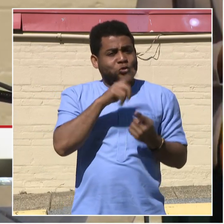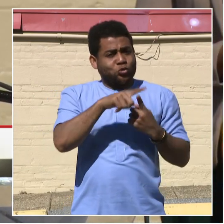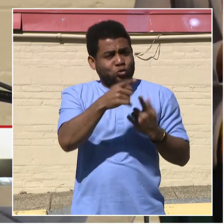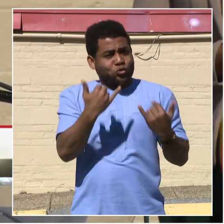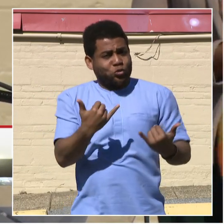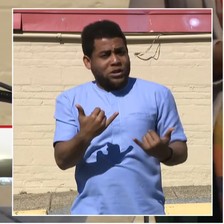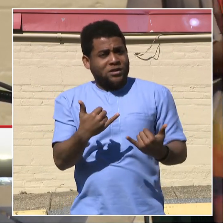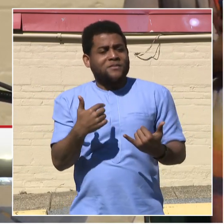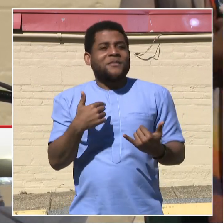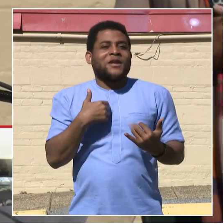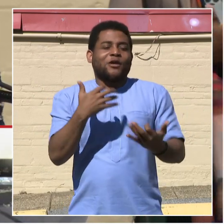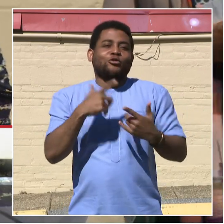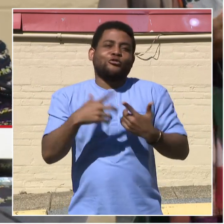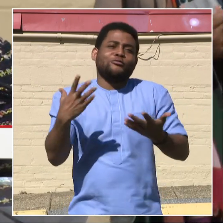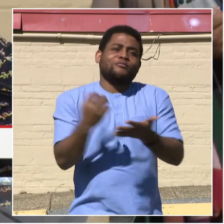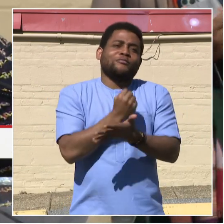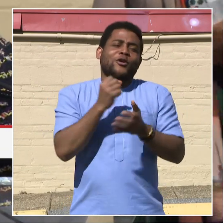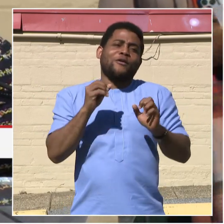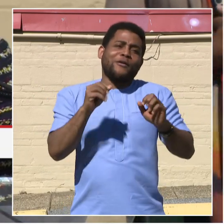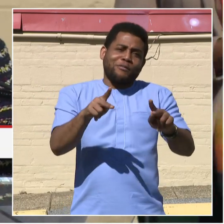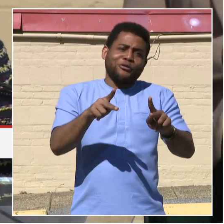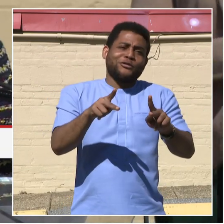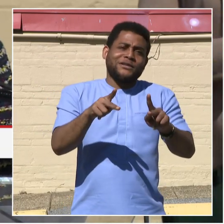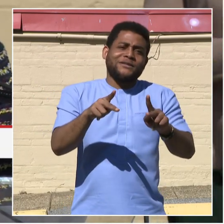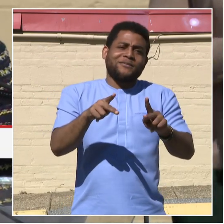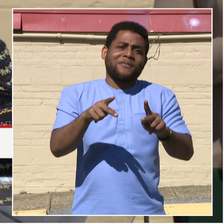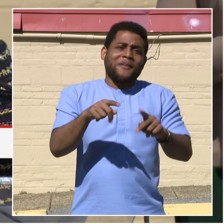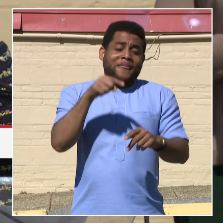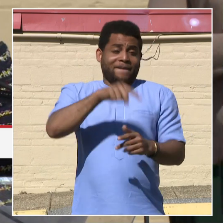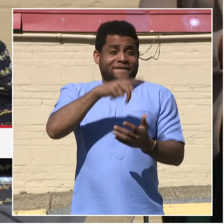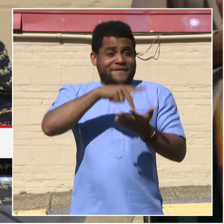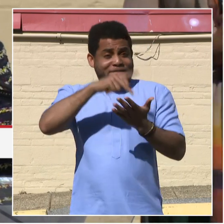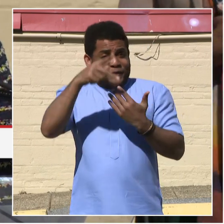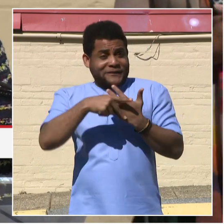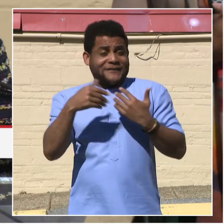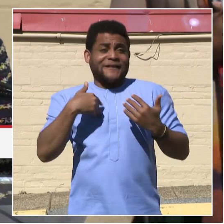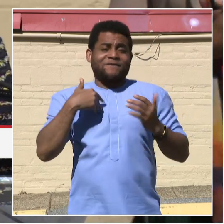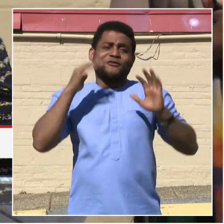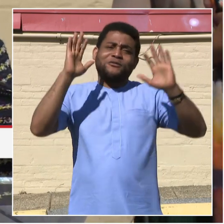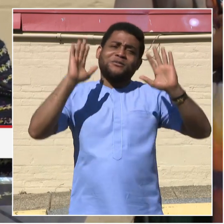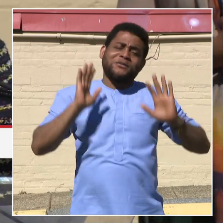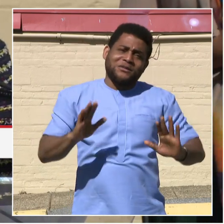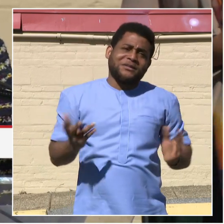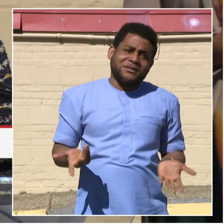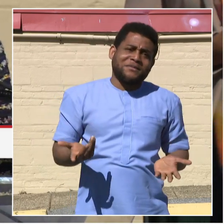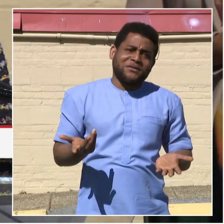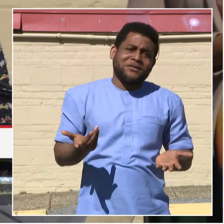opportunity. This program is phenomenal. Up to